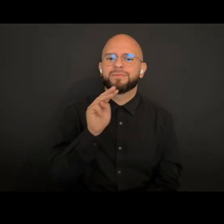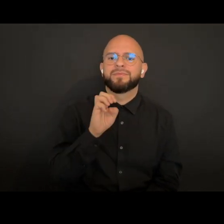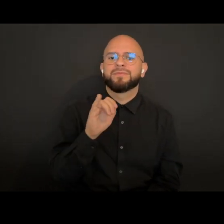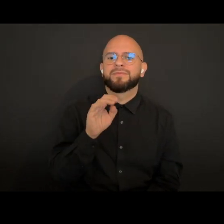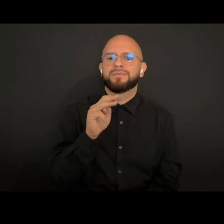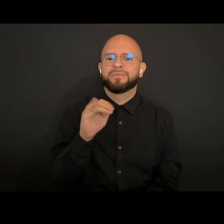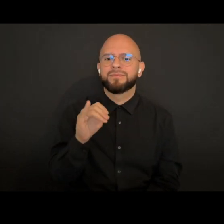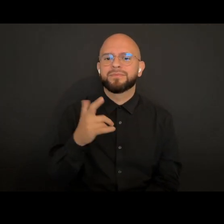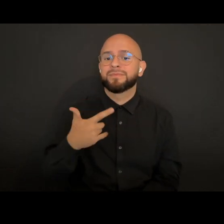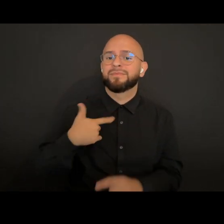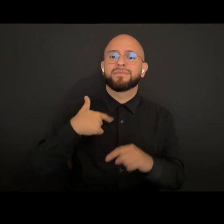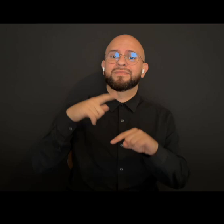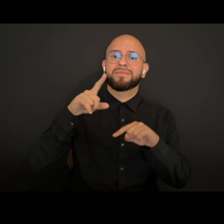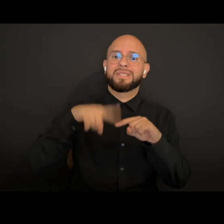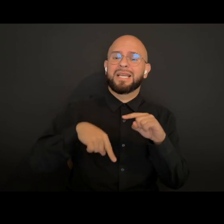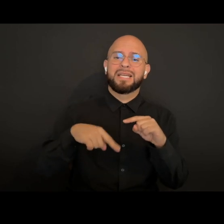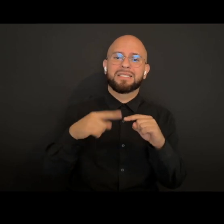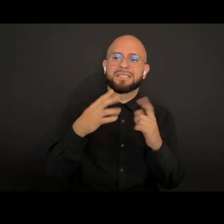I can't